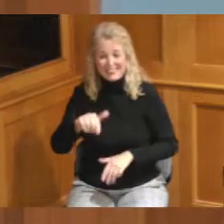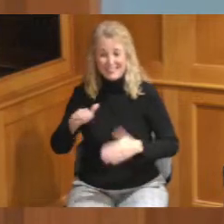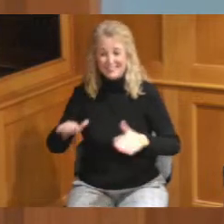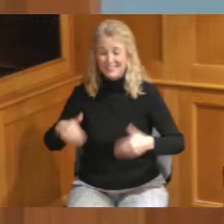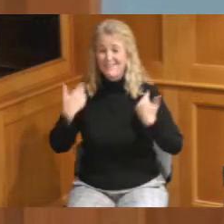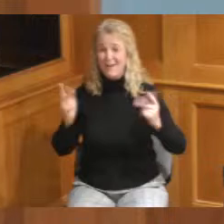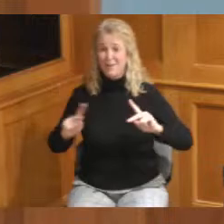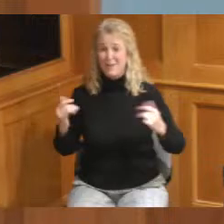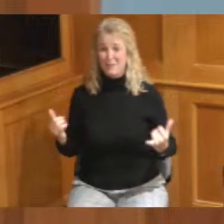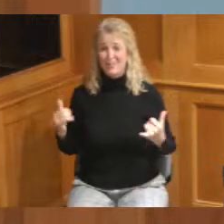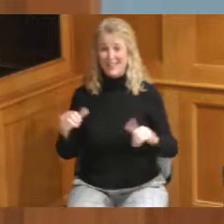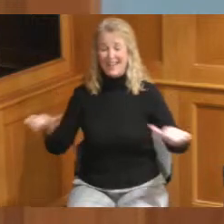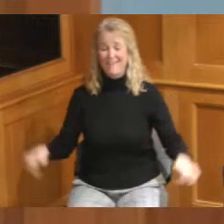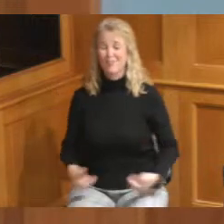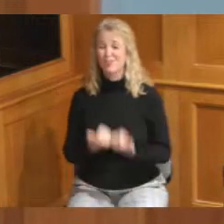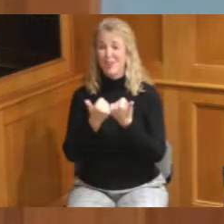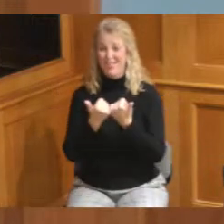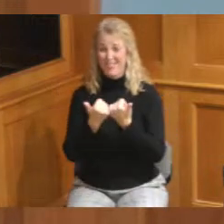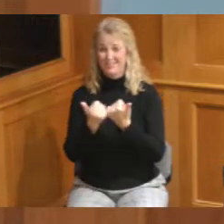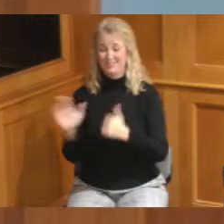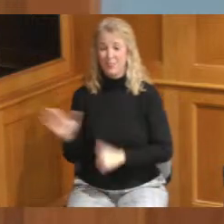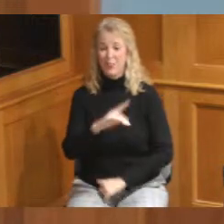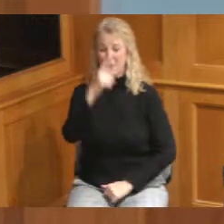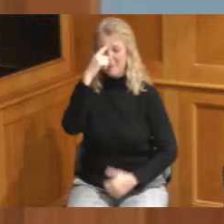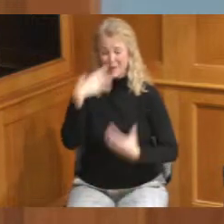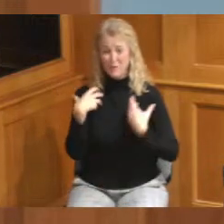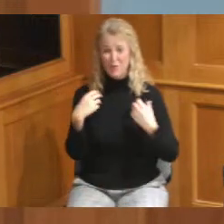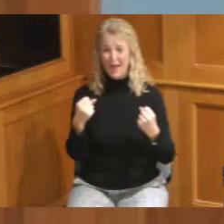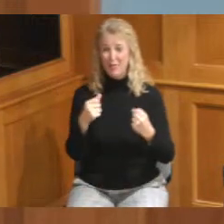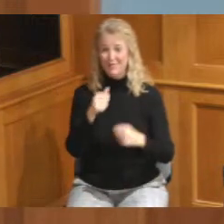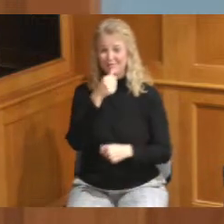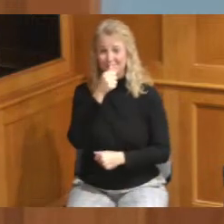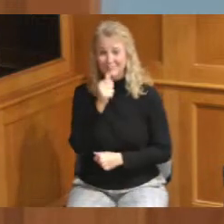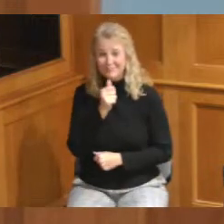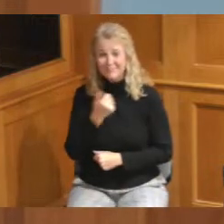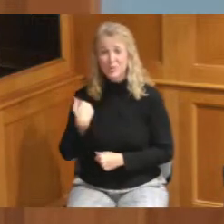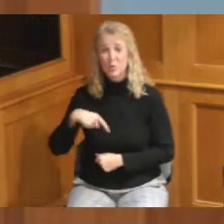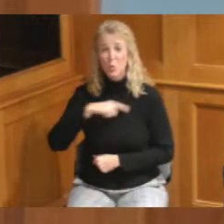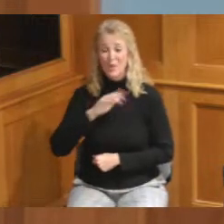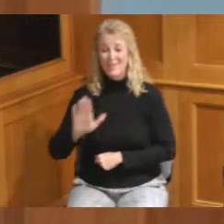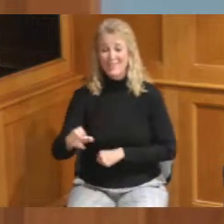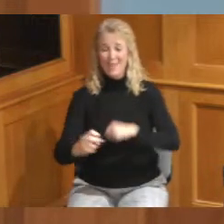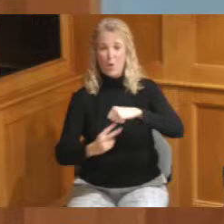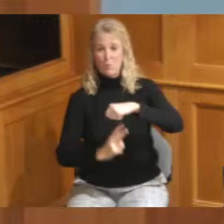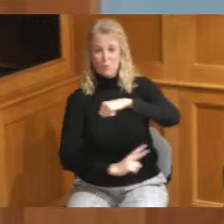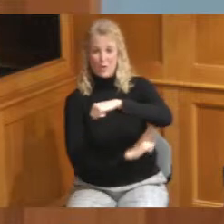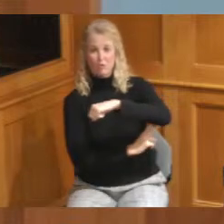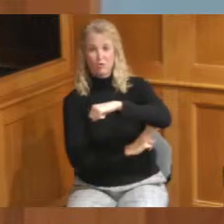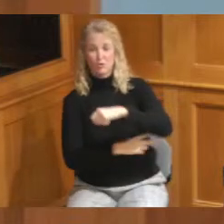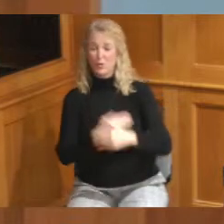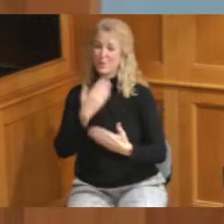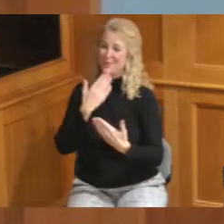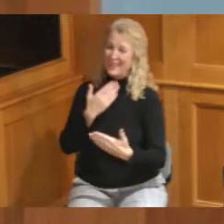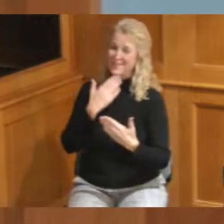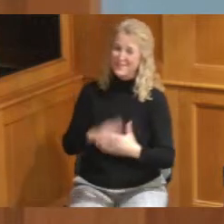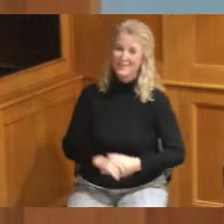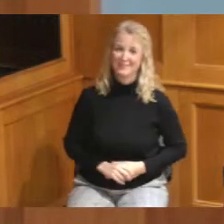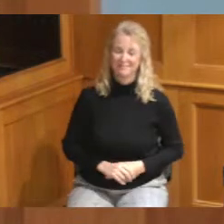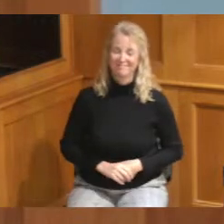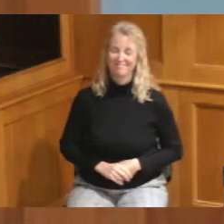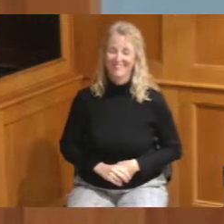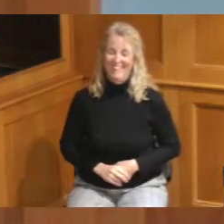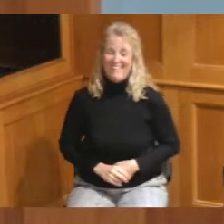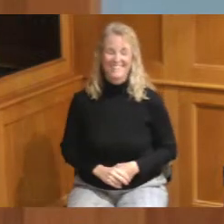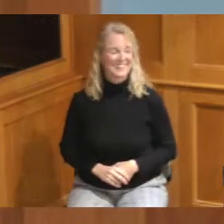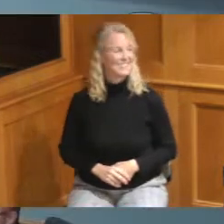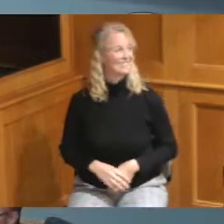so really tackling that mental health piece, but becoming that bridge, that's what we are doing. So thank you very much. Yeah,